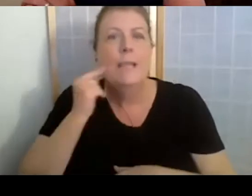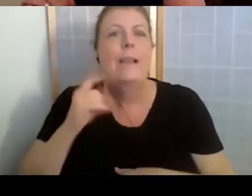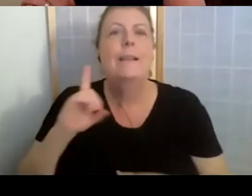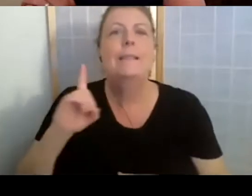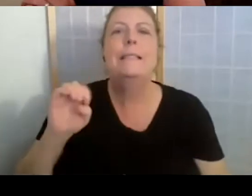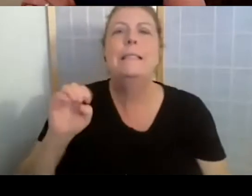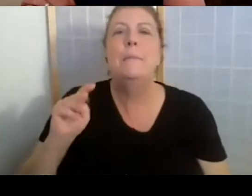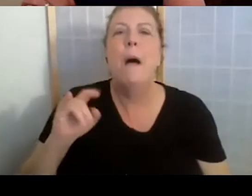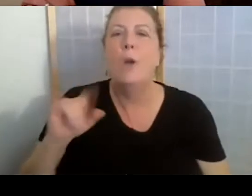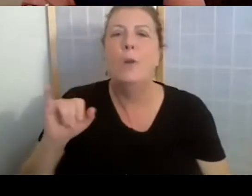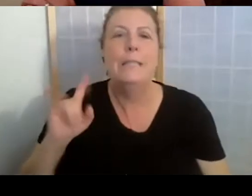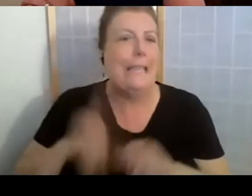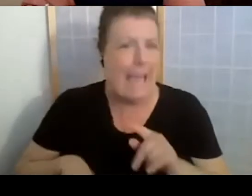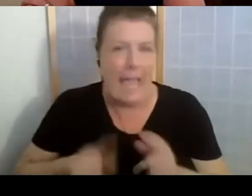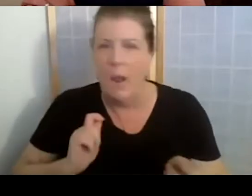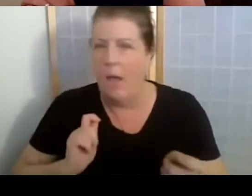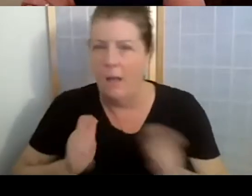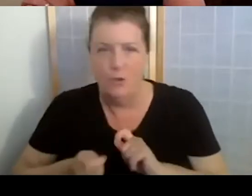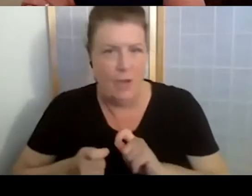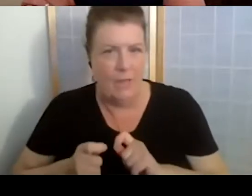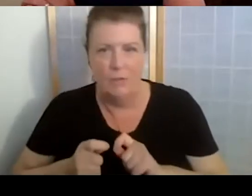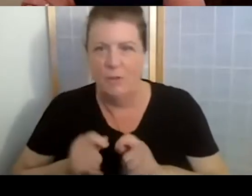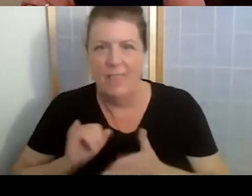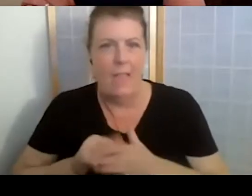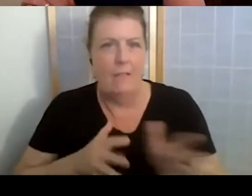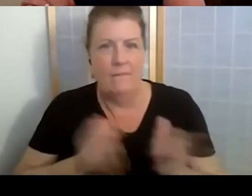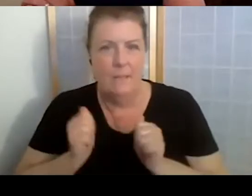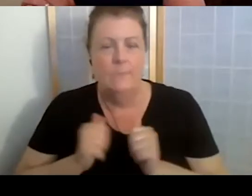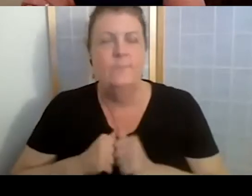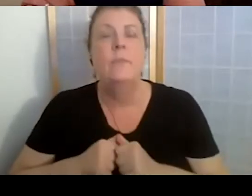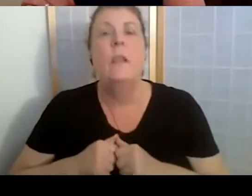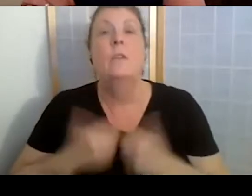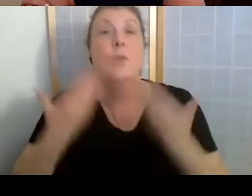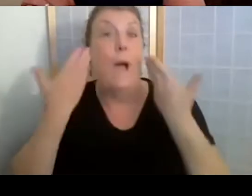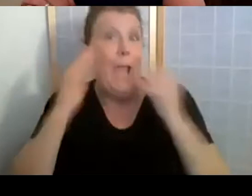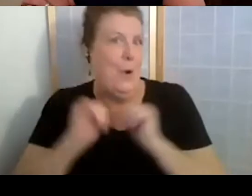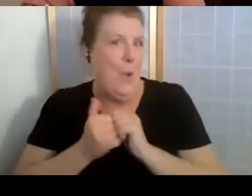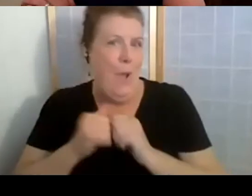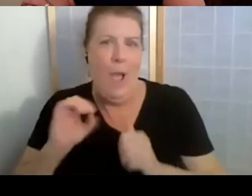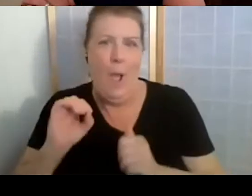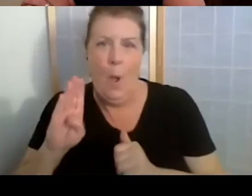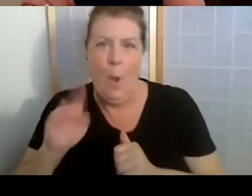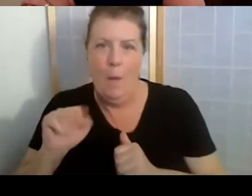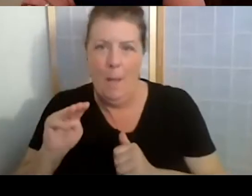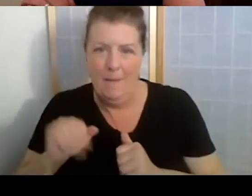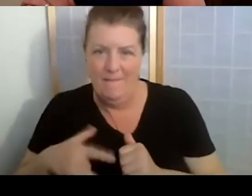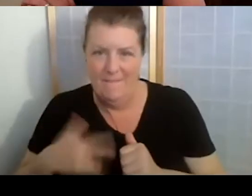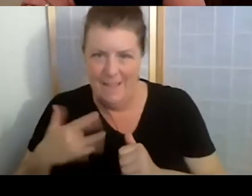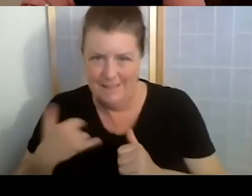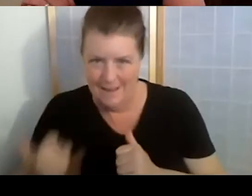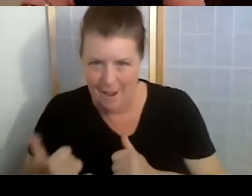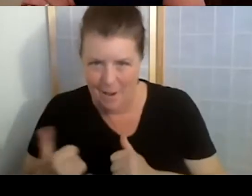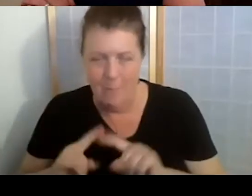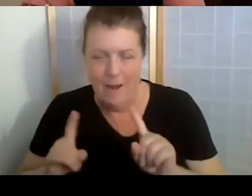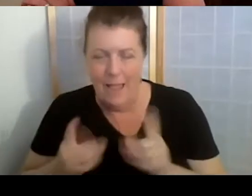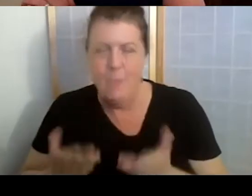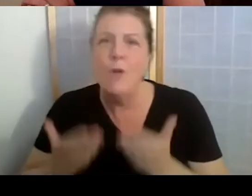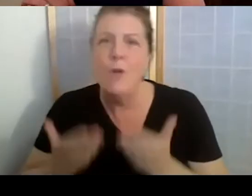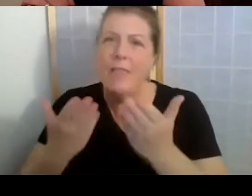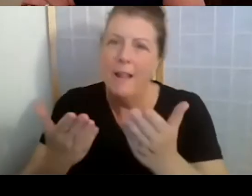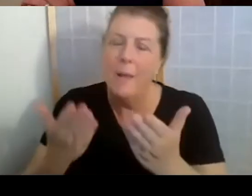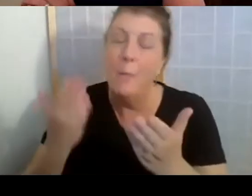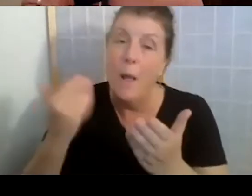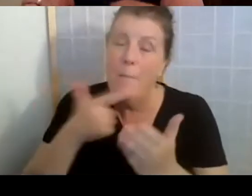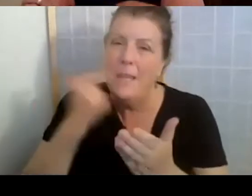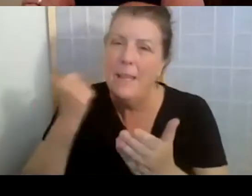But I'm just bringing it up to speak to what I think that episode was about, to some extent Watchmen and Unbelievable as well,